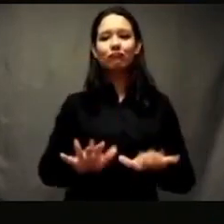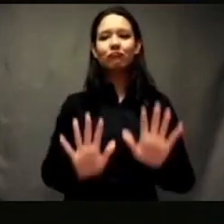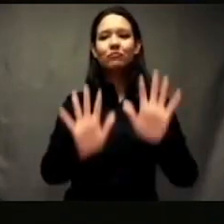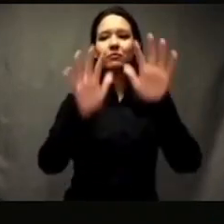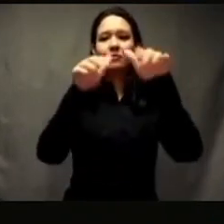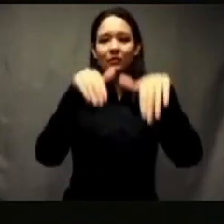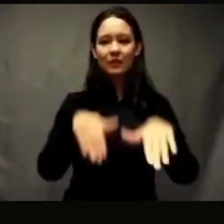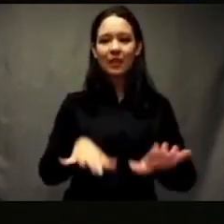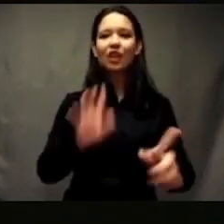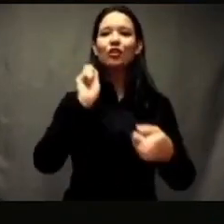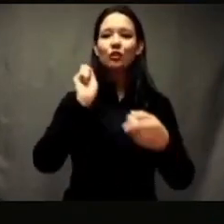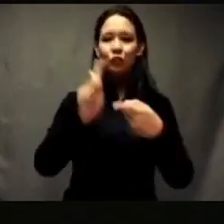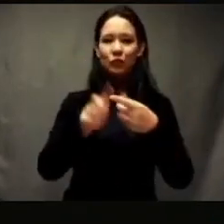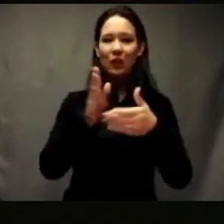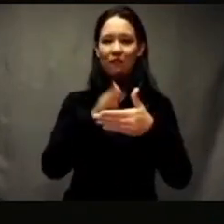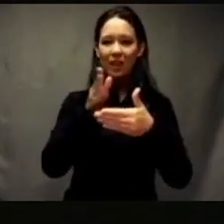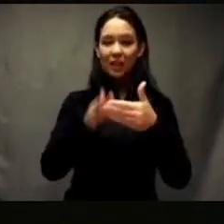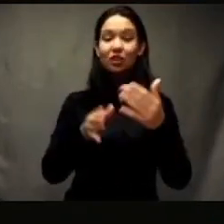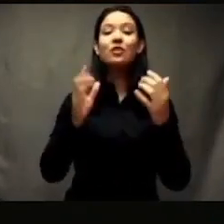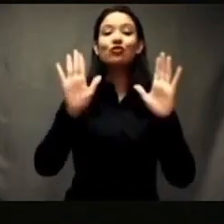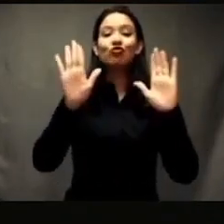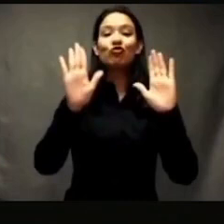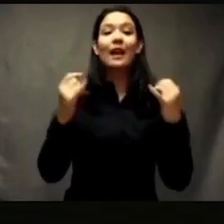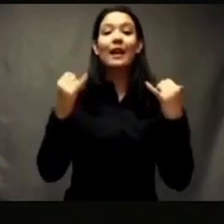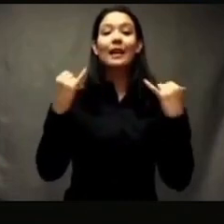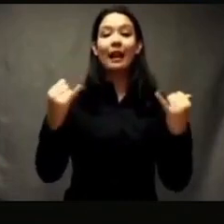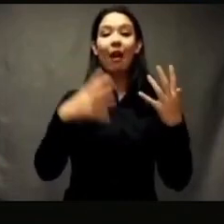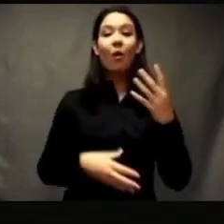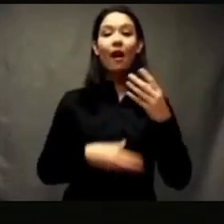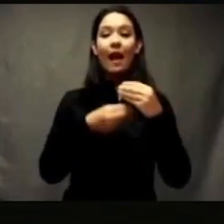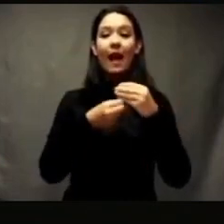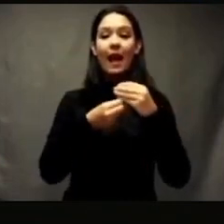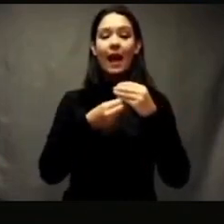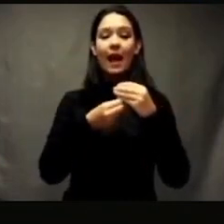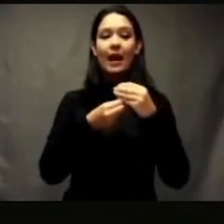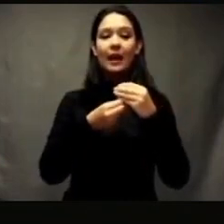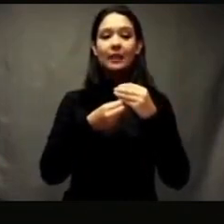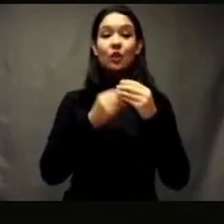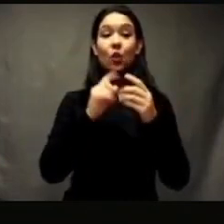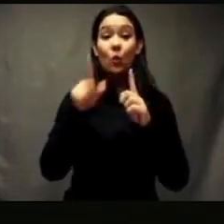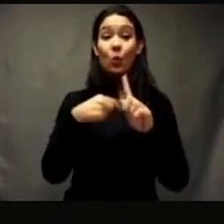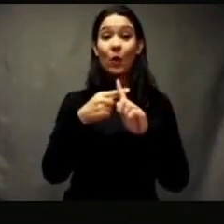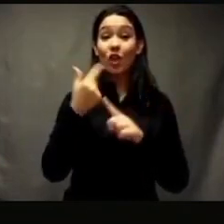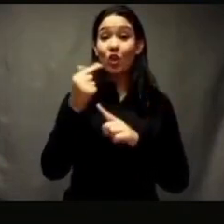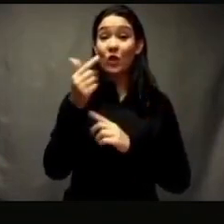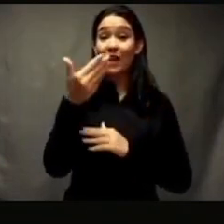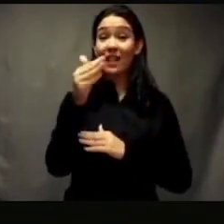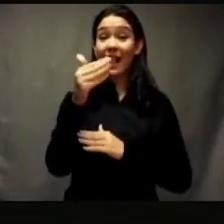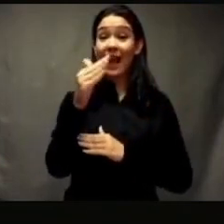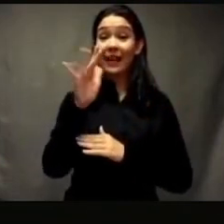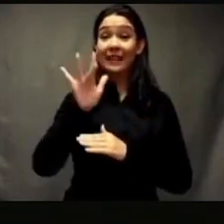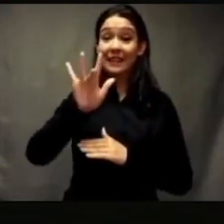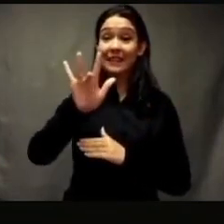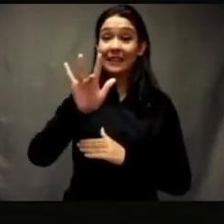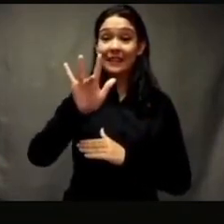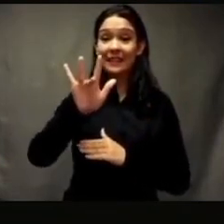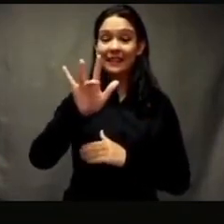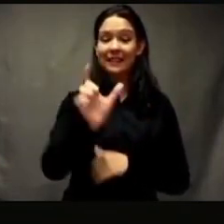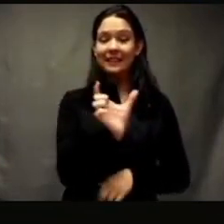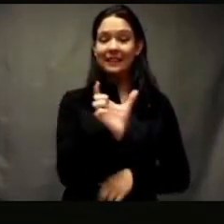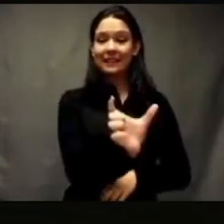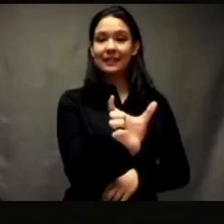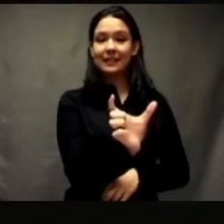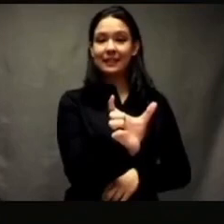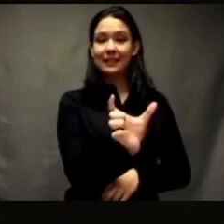finished playing. Okay, great. So now I'm going to add another when green flag is clicked block,